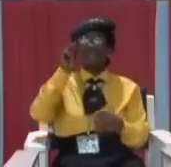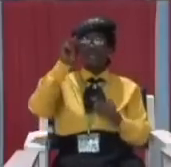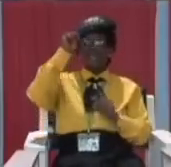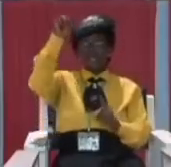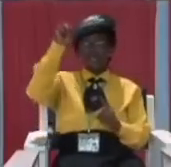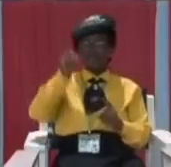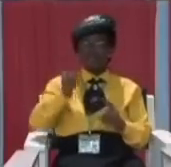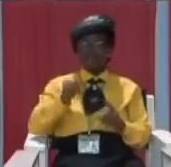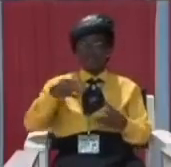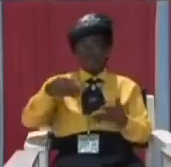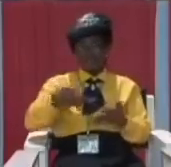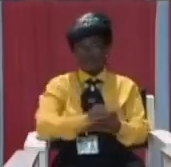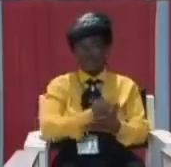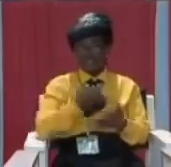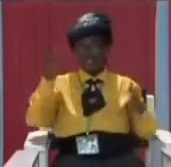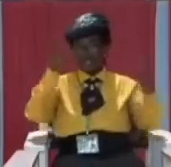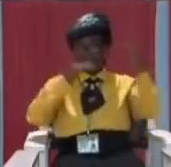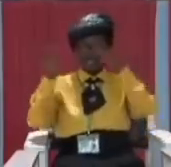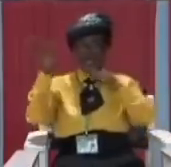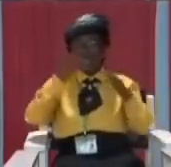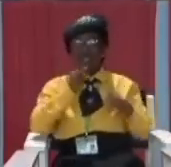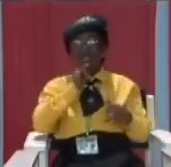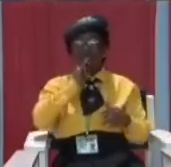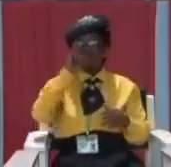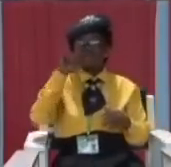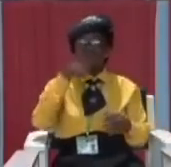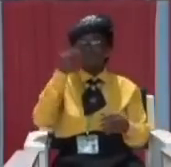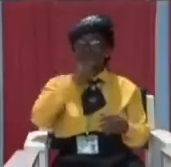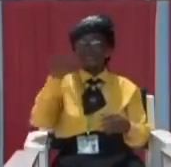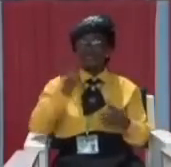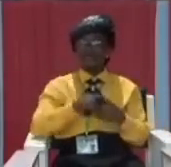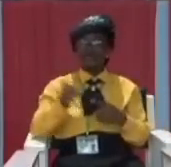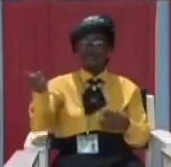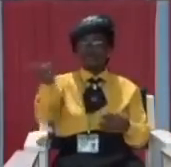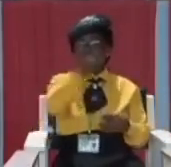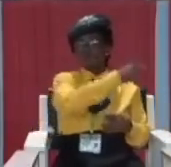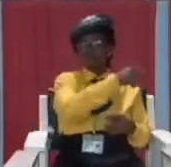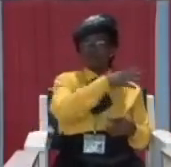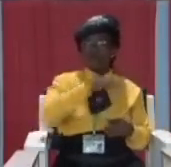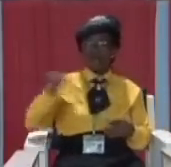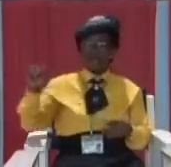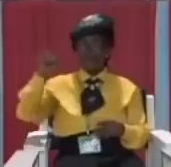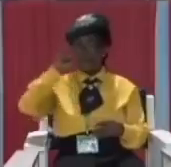Fresh air is saying to you and I,